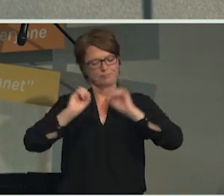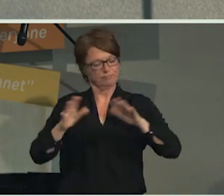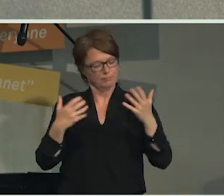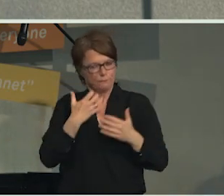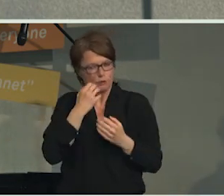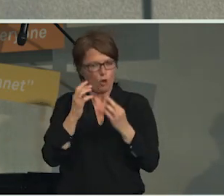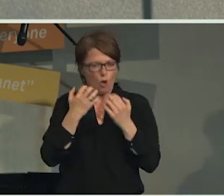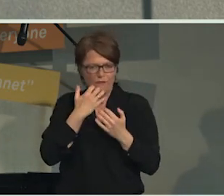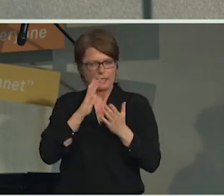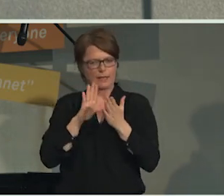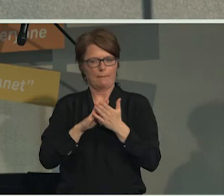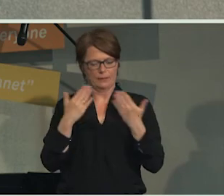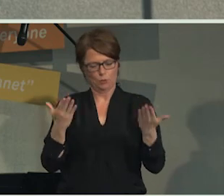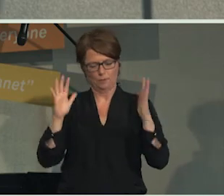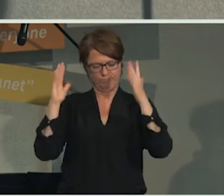noise.